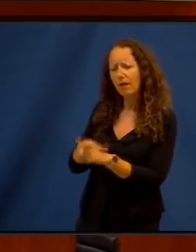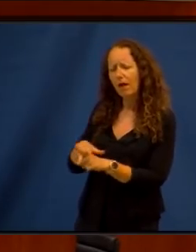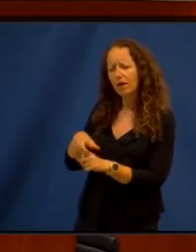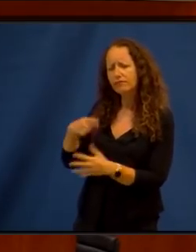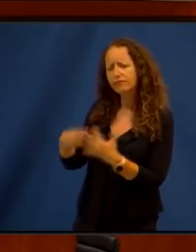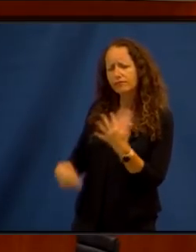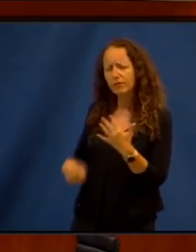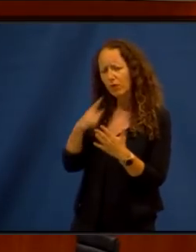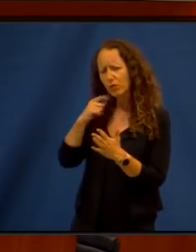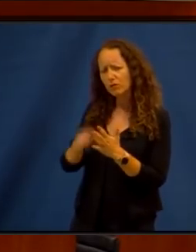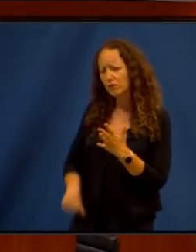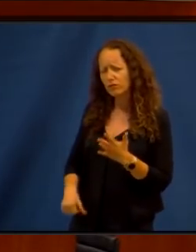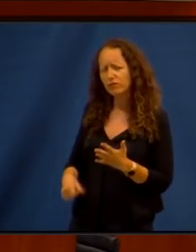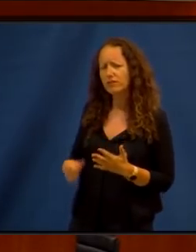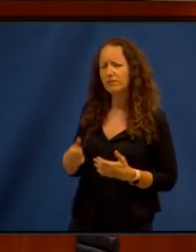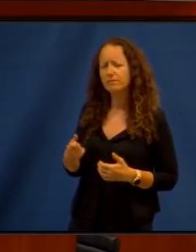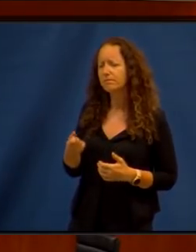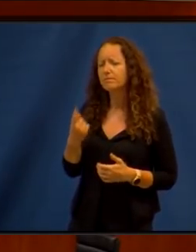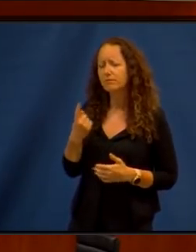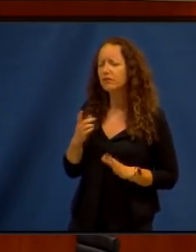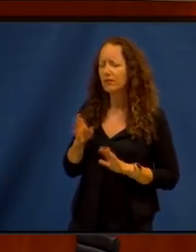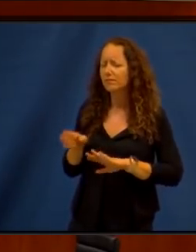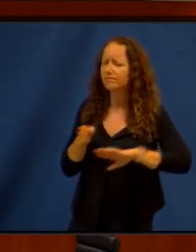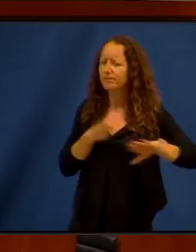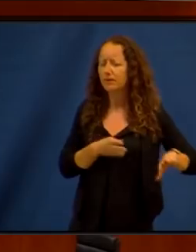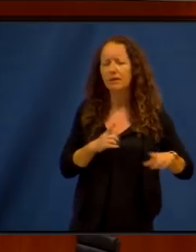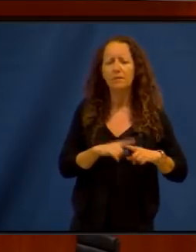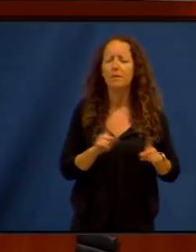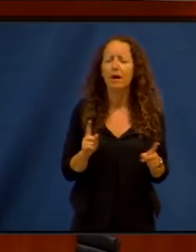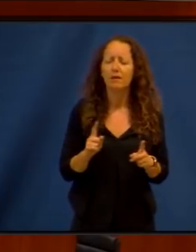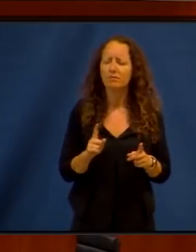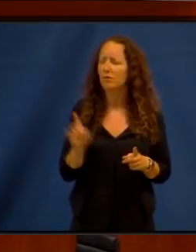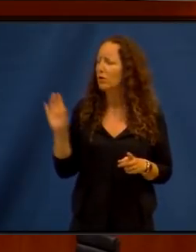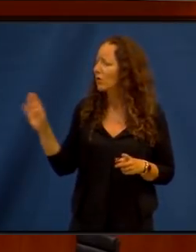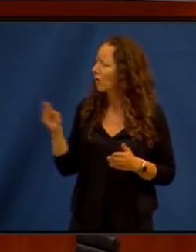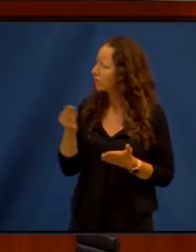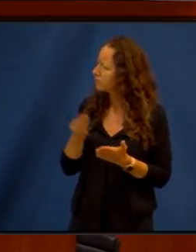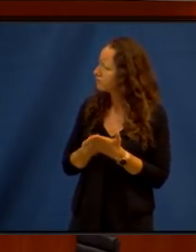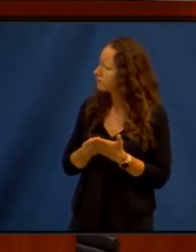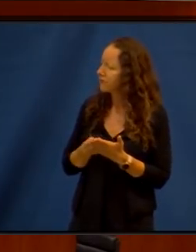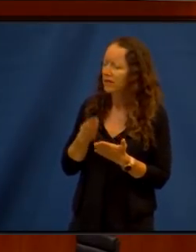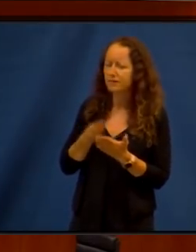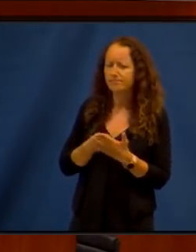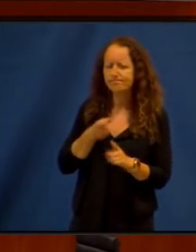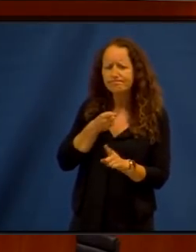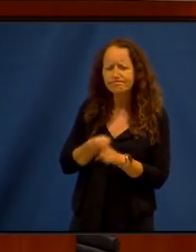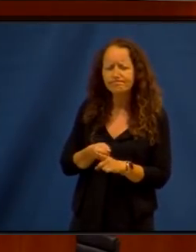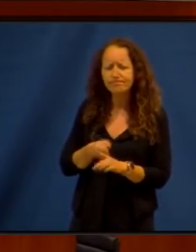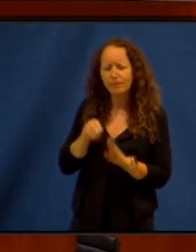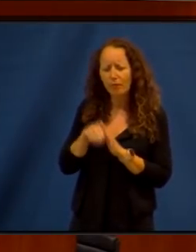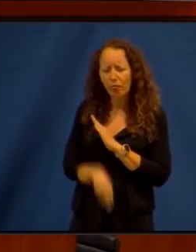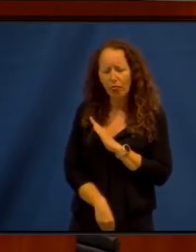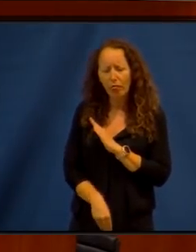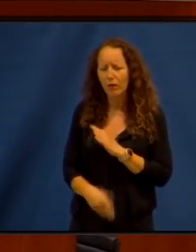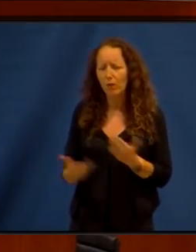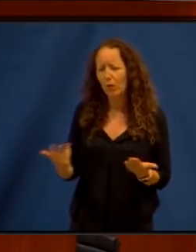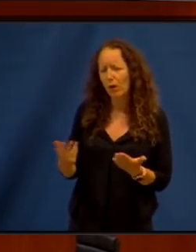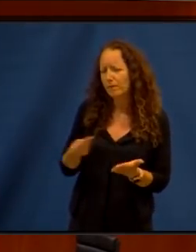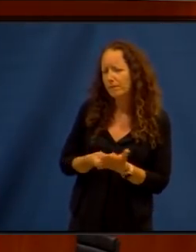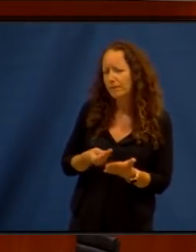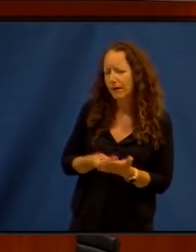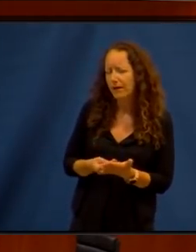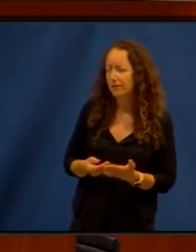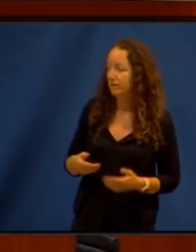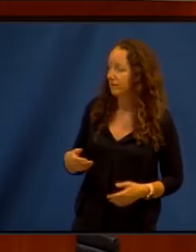I was just wondering what the economic impact during the downtime has been to the River City hospitals. It's been